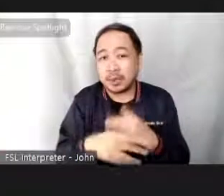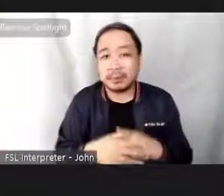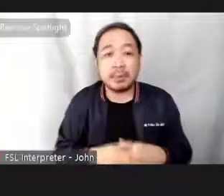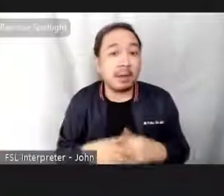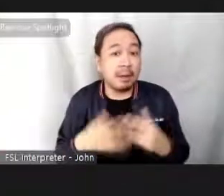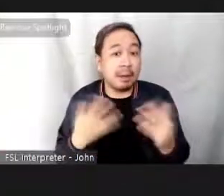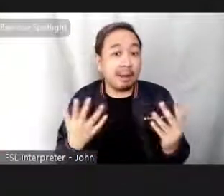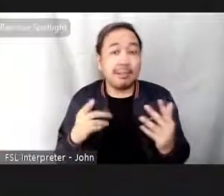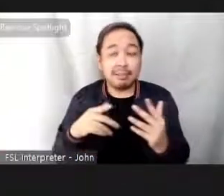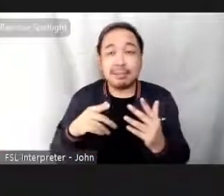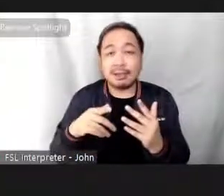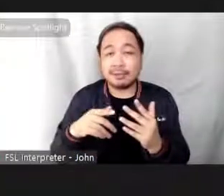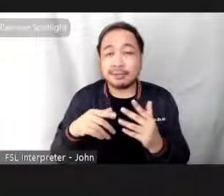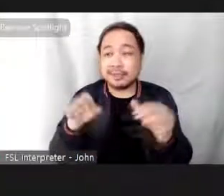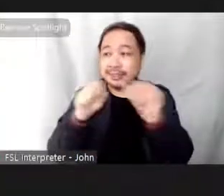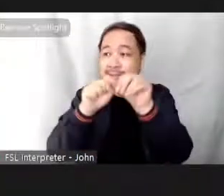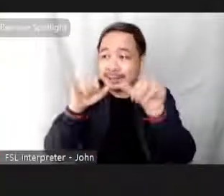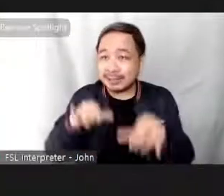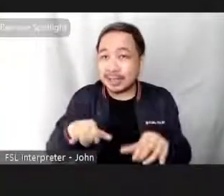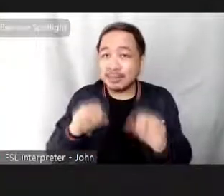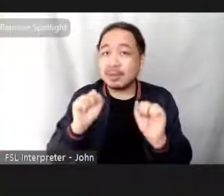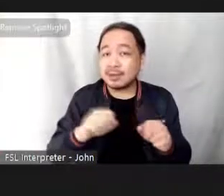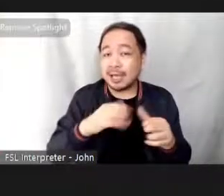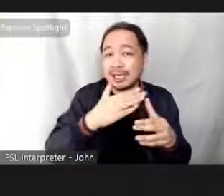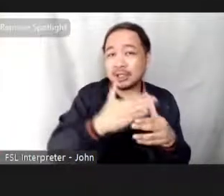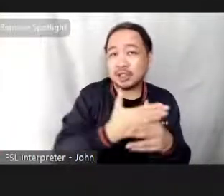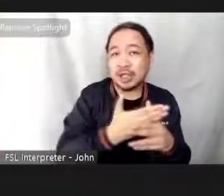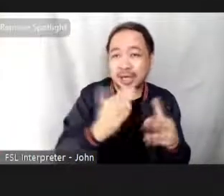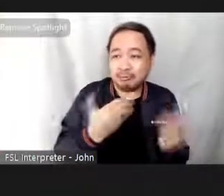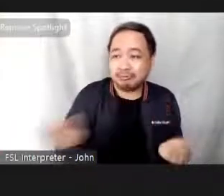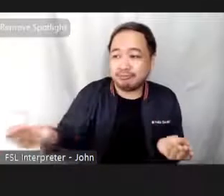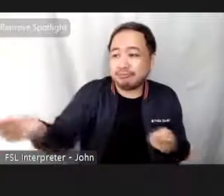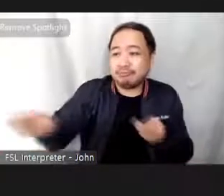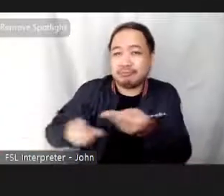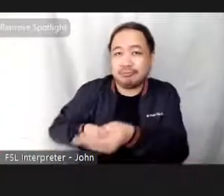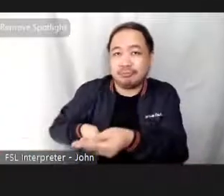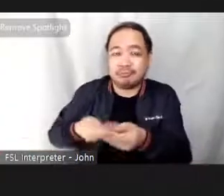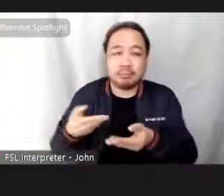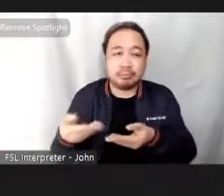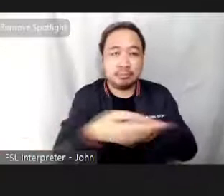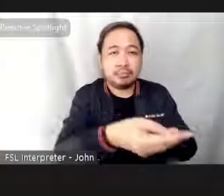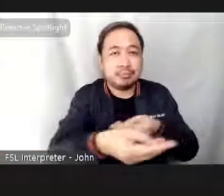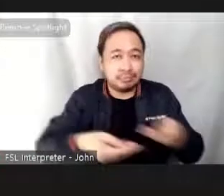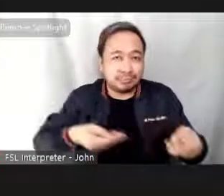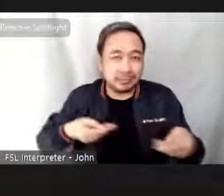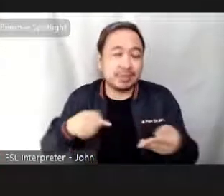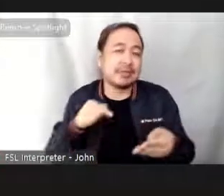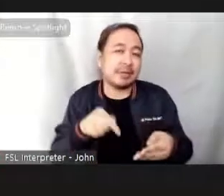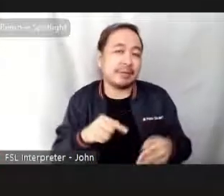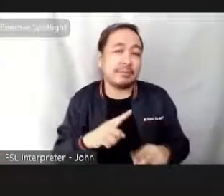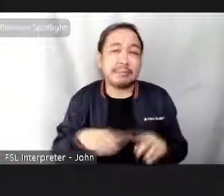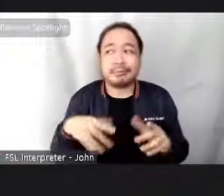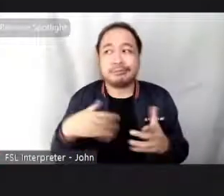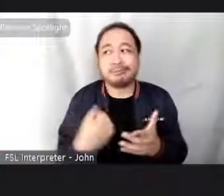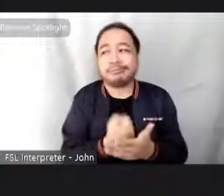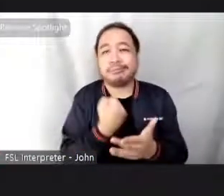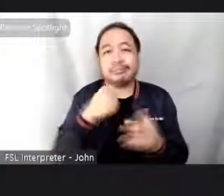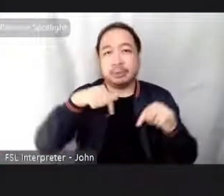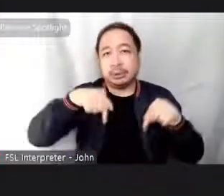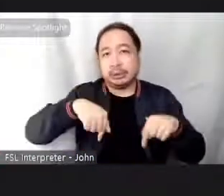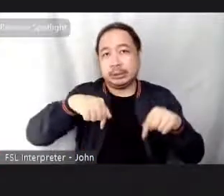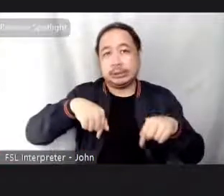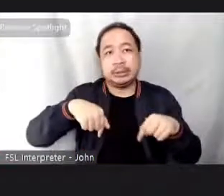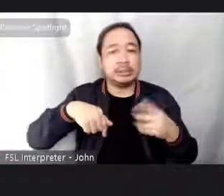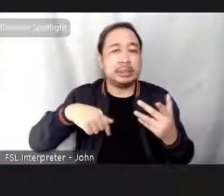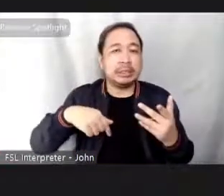to share data with other databases or programs. And fortunately for us, that conditions gave